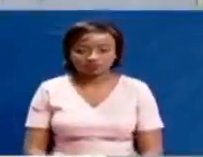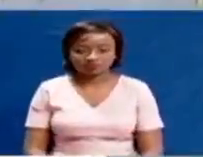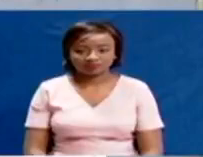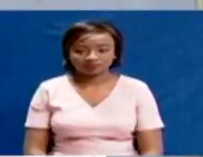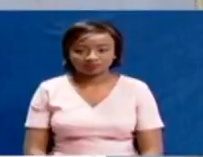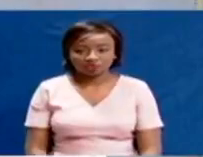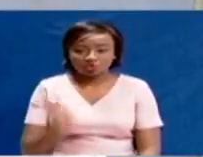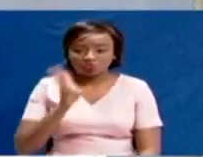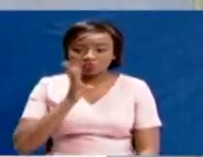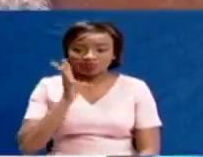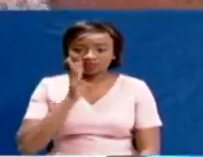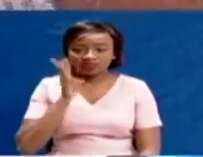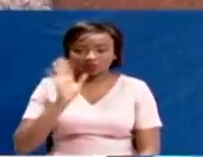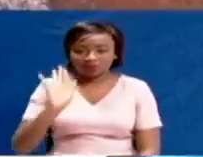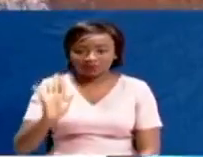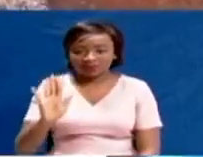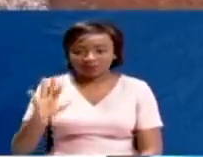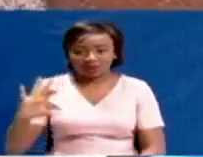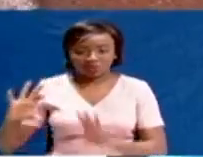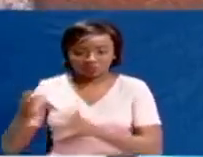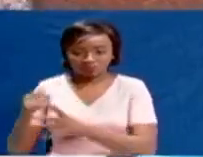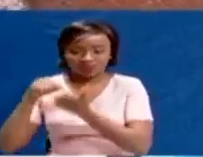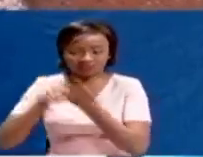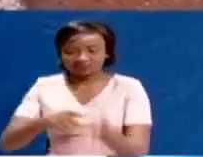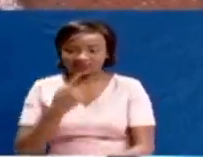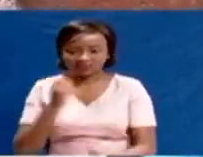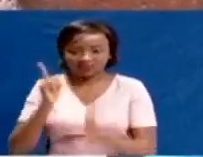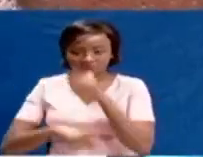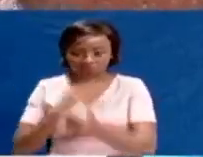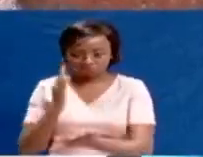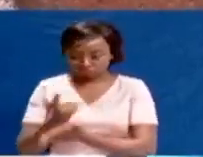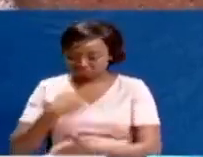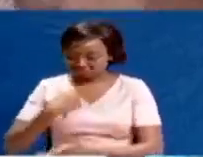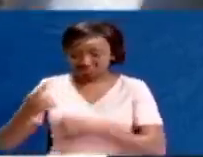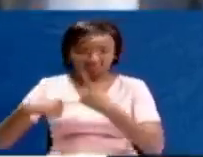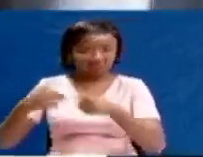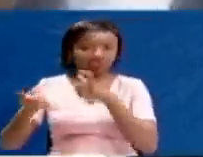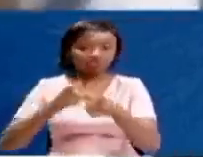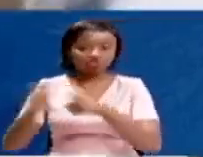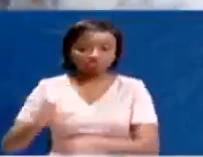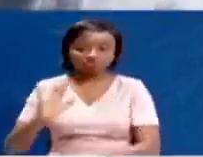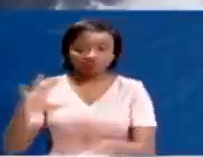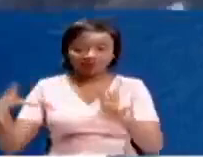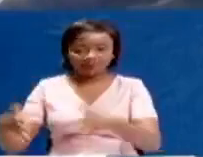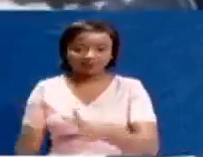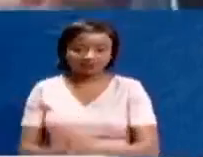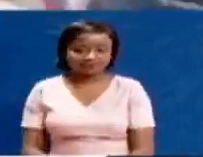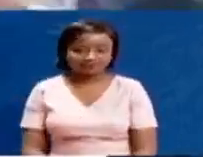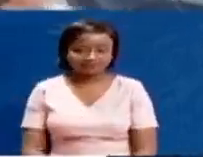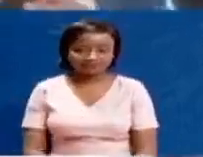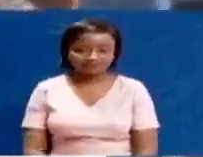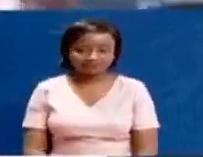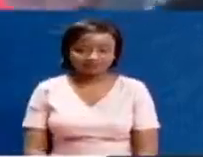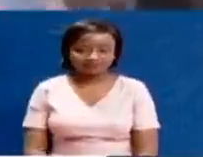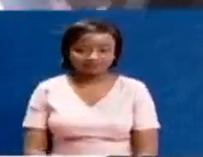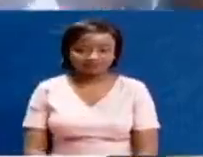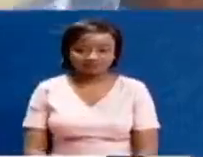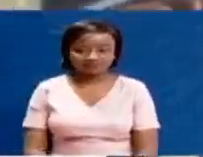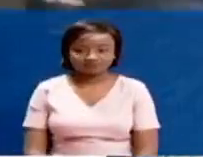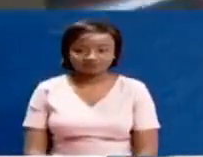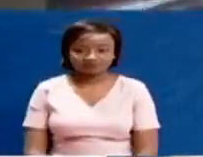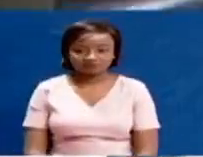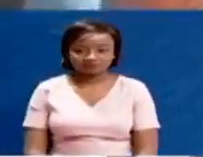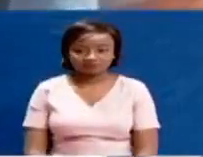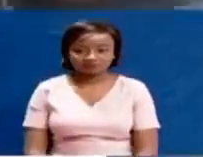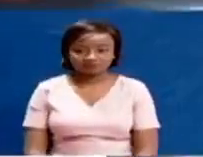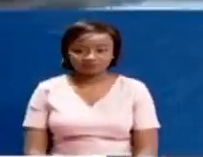The Moses Wetangula faction insisting that he is still in charge of the party. Why are you pushing me?